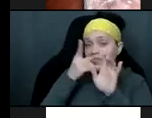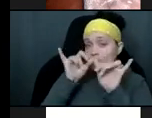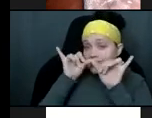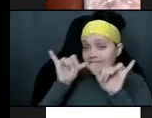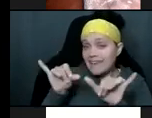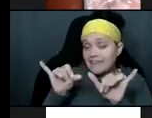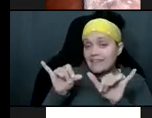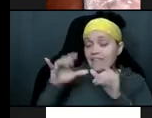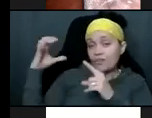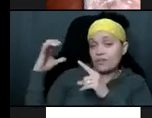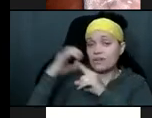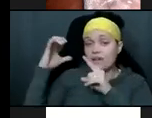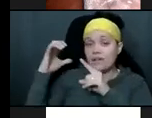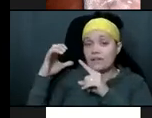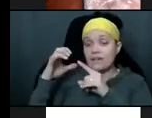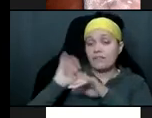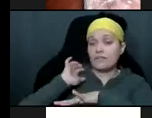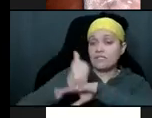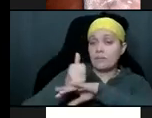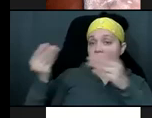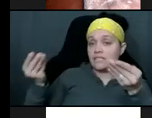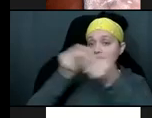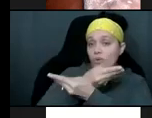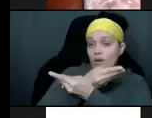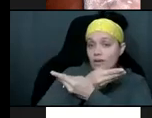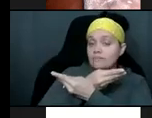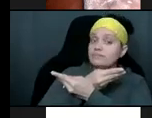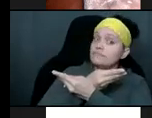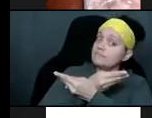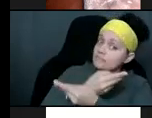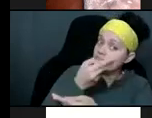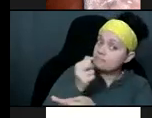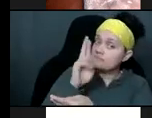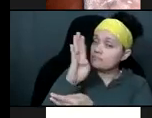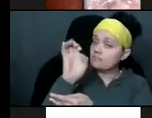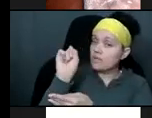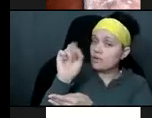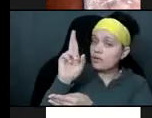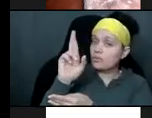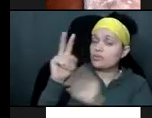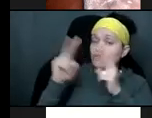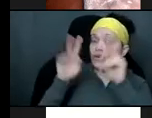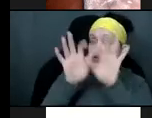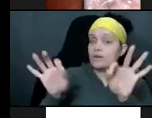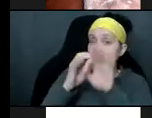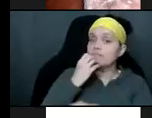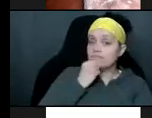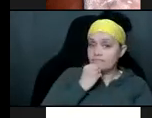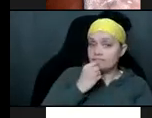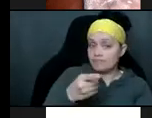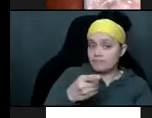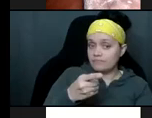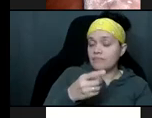you're colonizing, if you're establishing trade, harbors are really valuable. And he